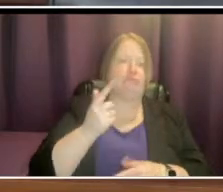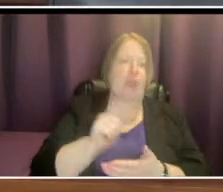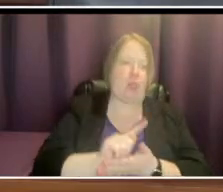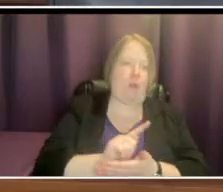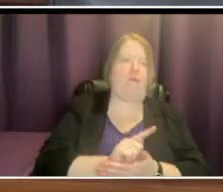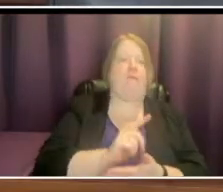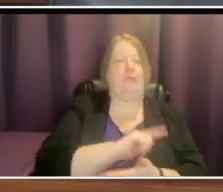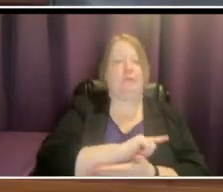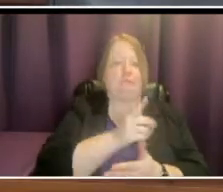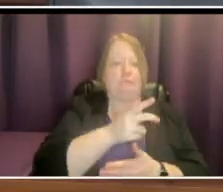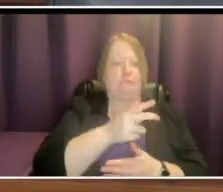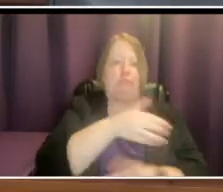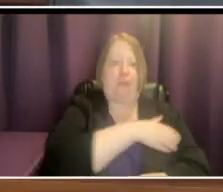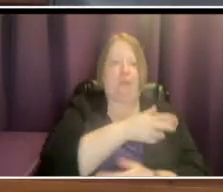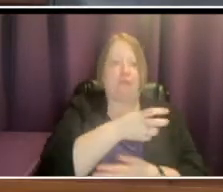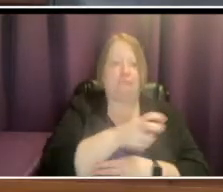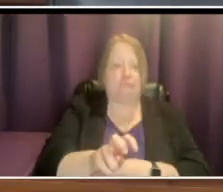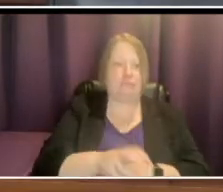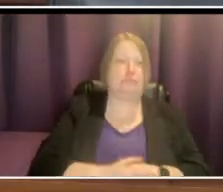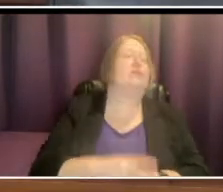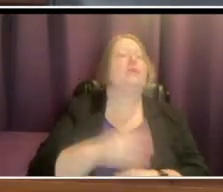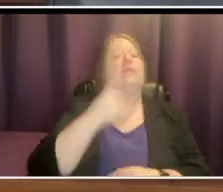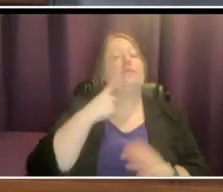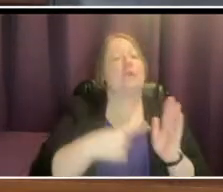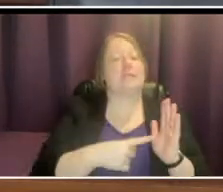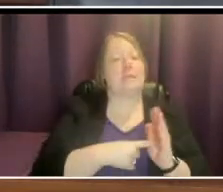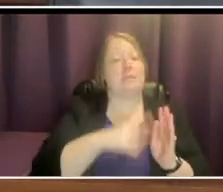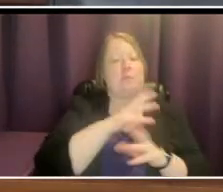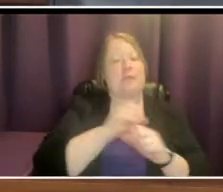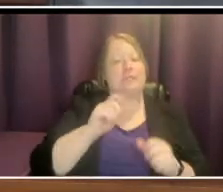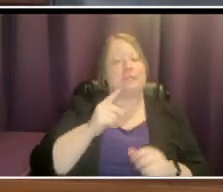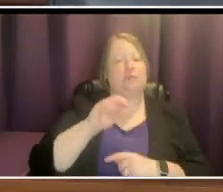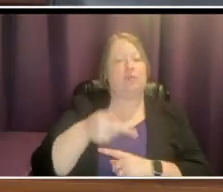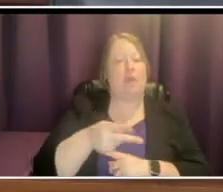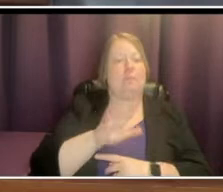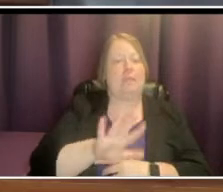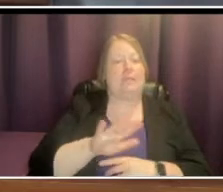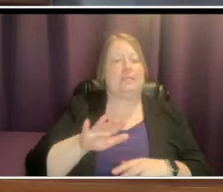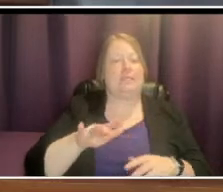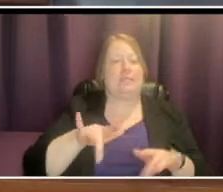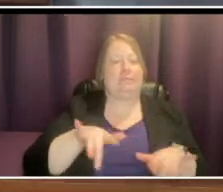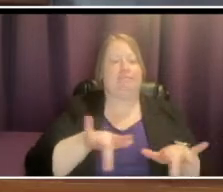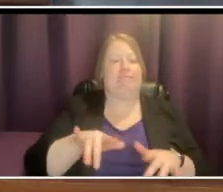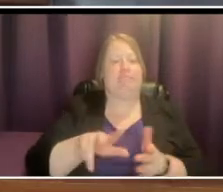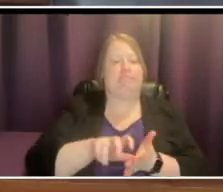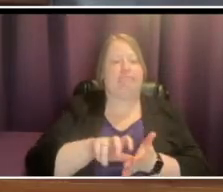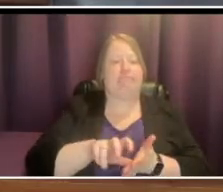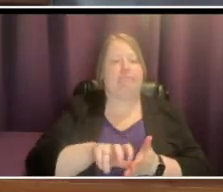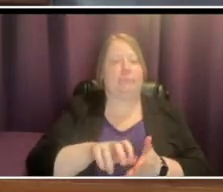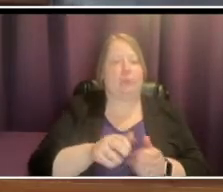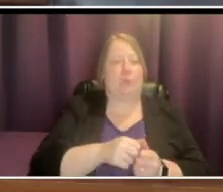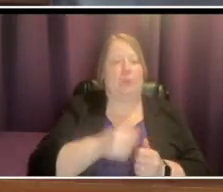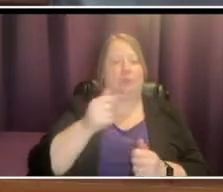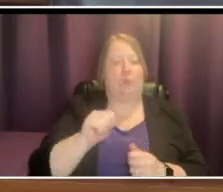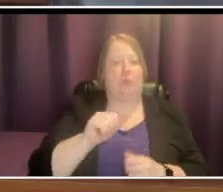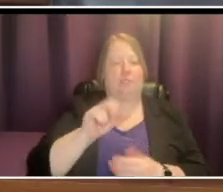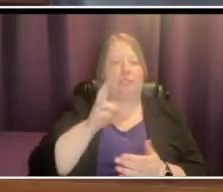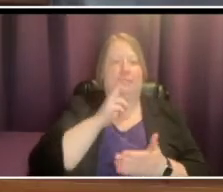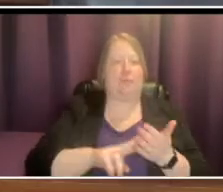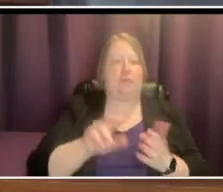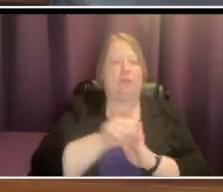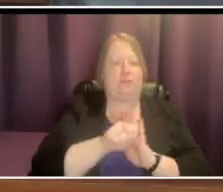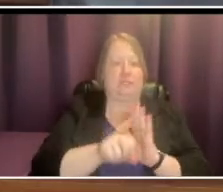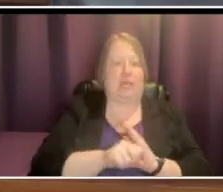Brad Raffensperger. At the time this call occurred, President Trump had already been told repeatedly by the U.S. Justice